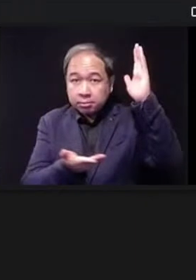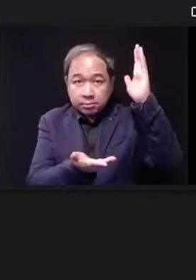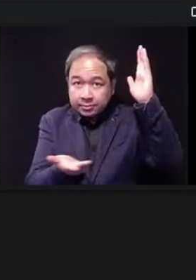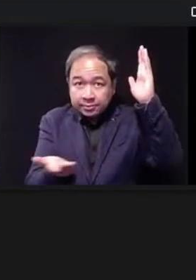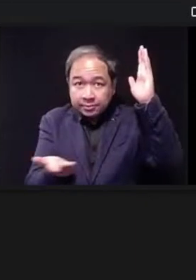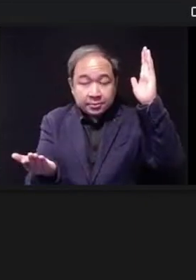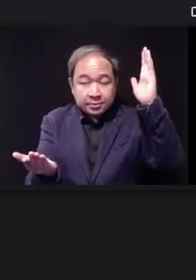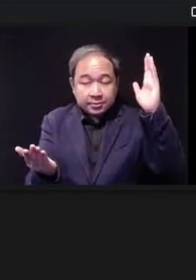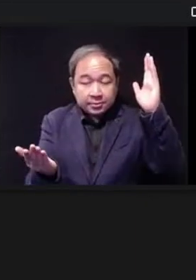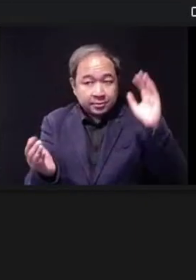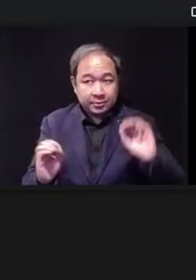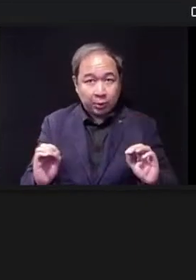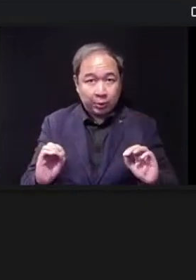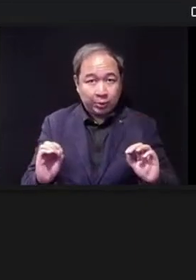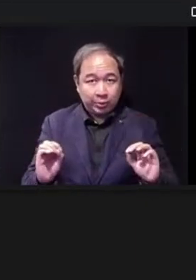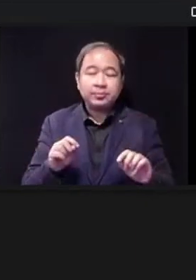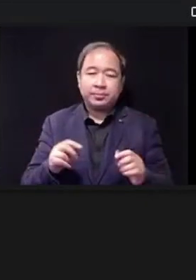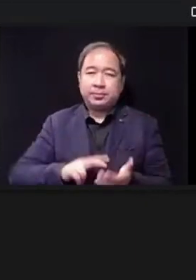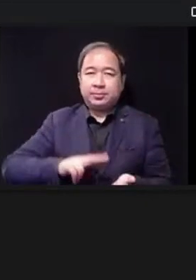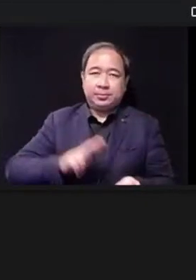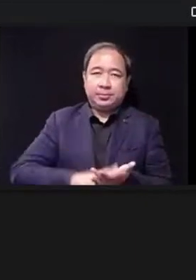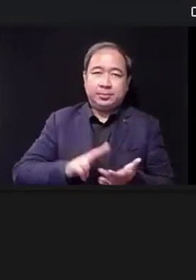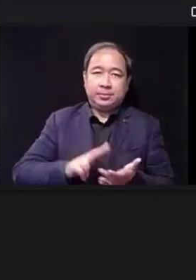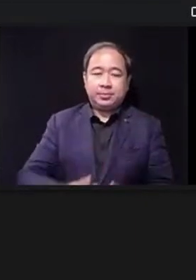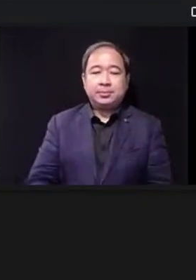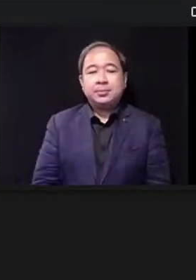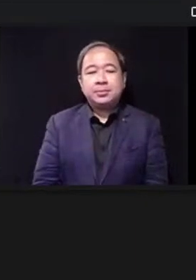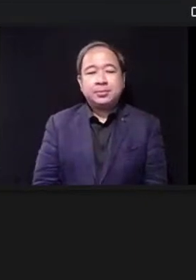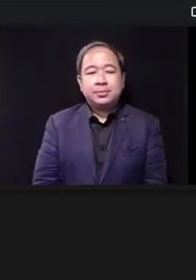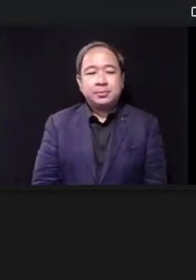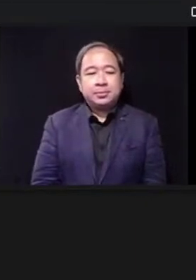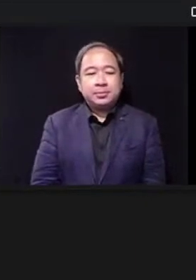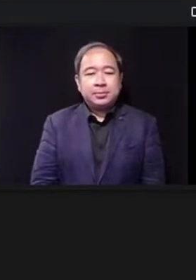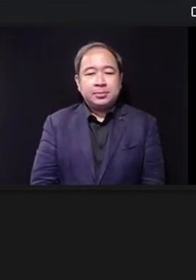comments. 2C is adopted.